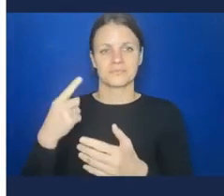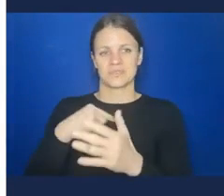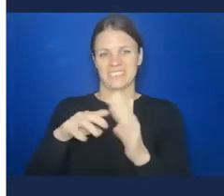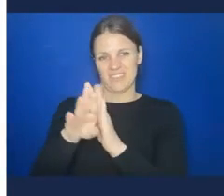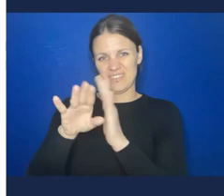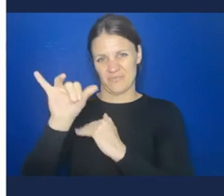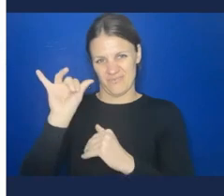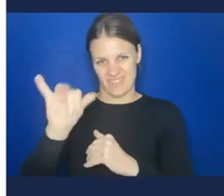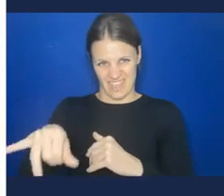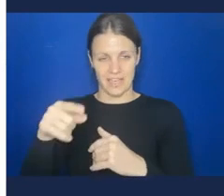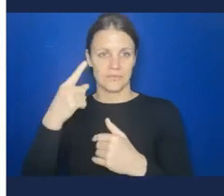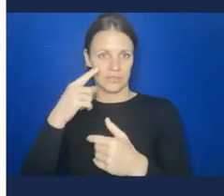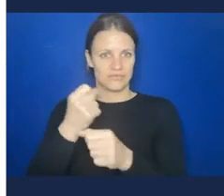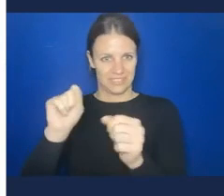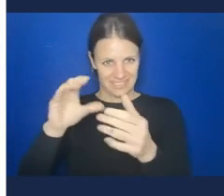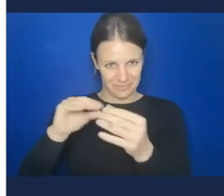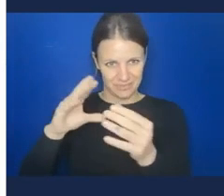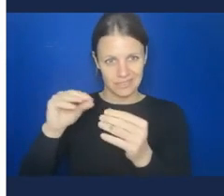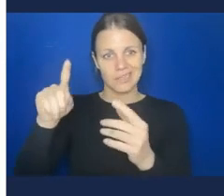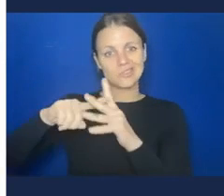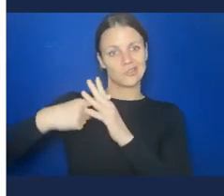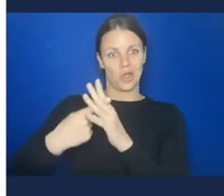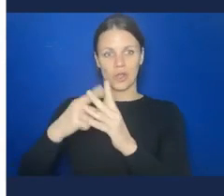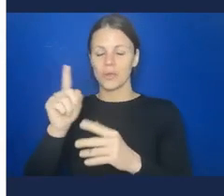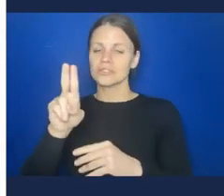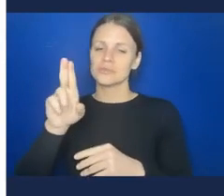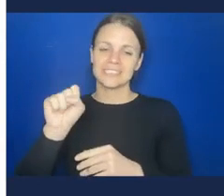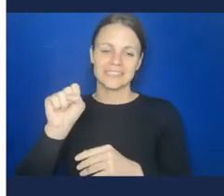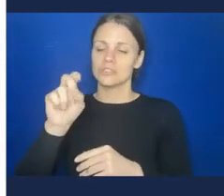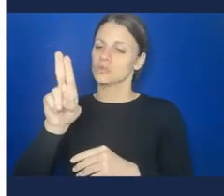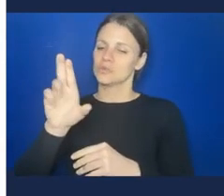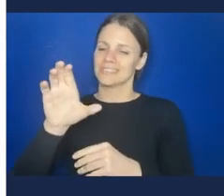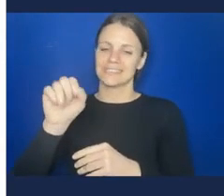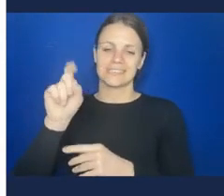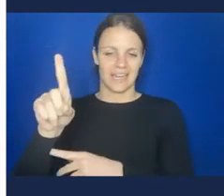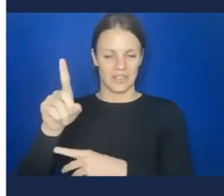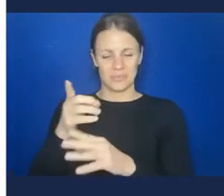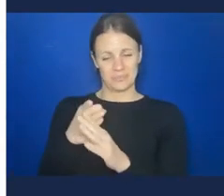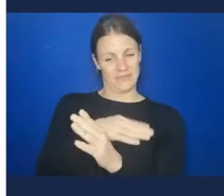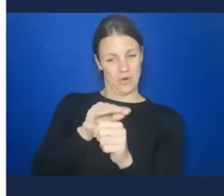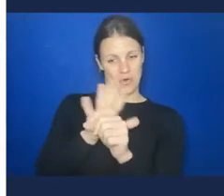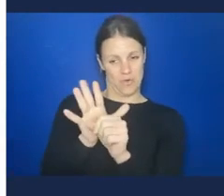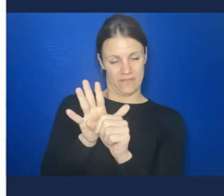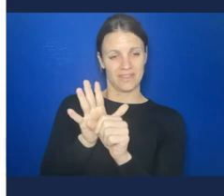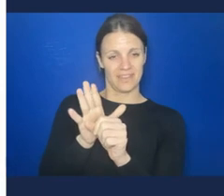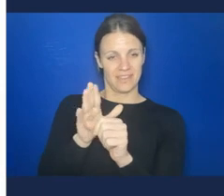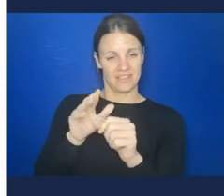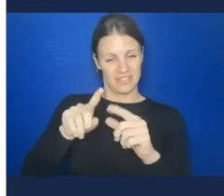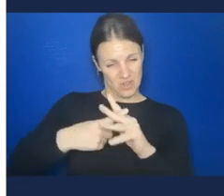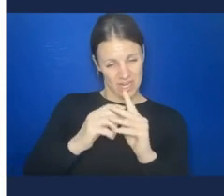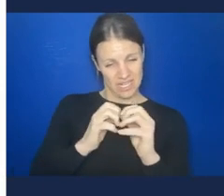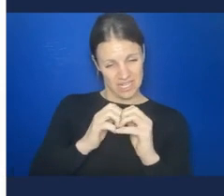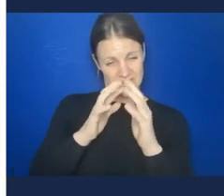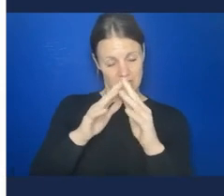Engagement and piloted at UC San Diego just before COVID. Since then, we've run it at several